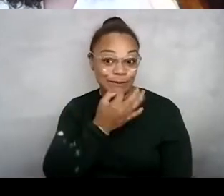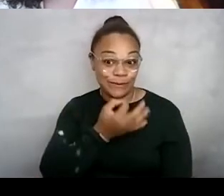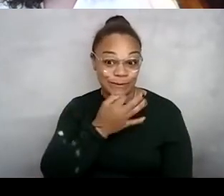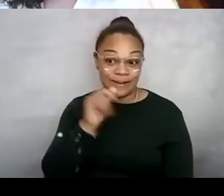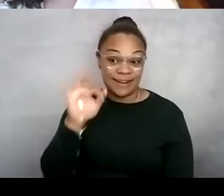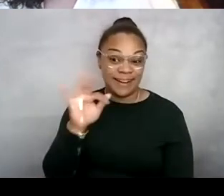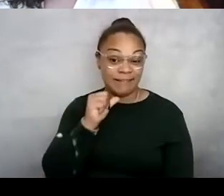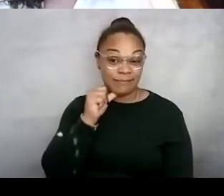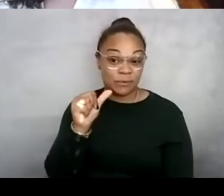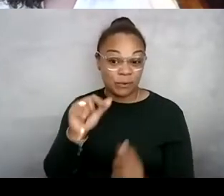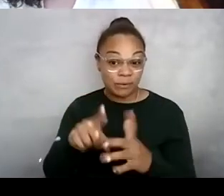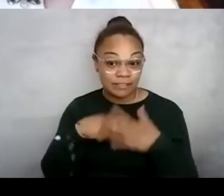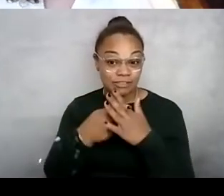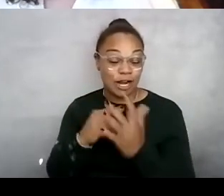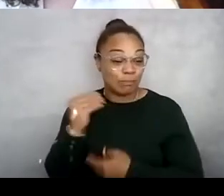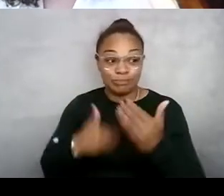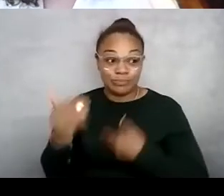start now,